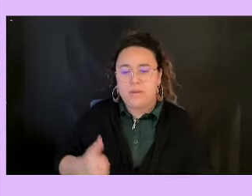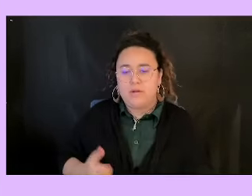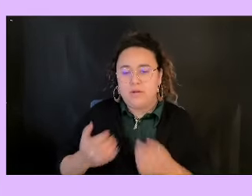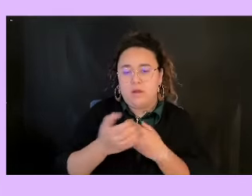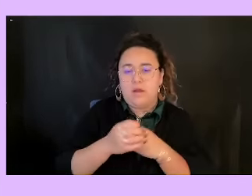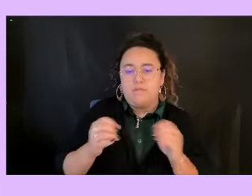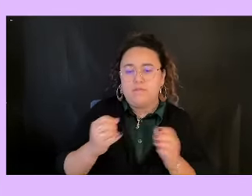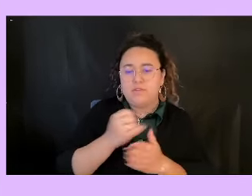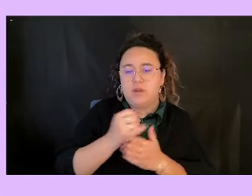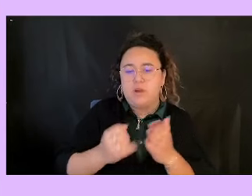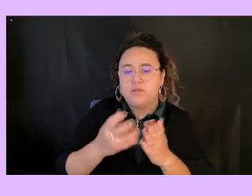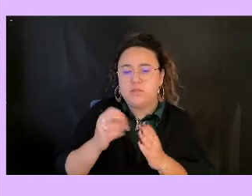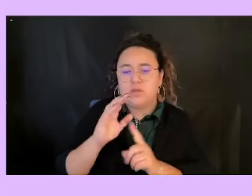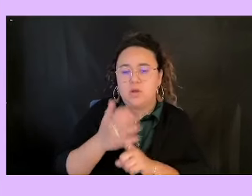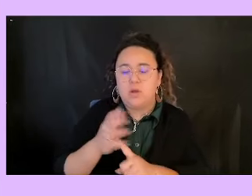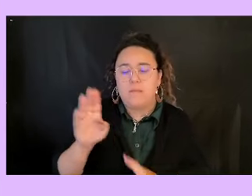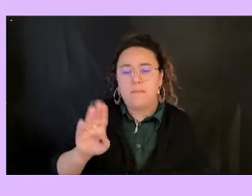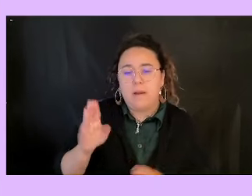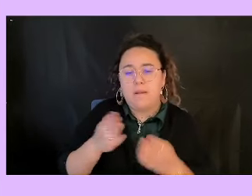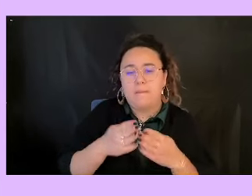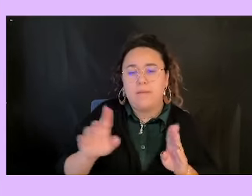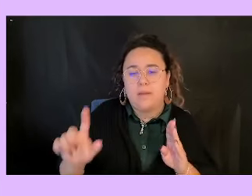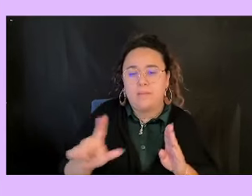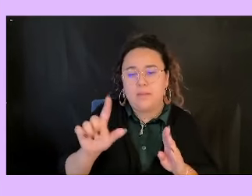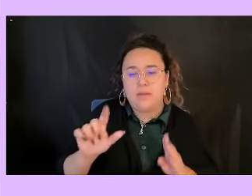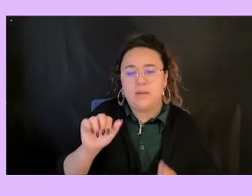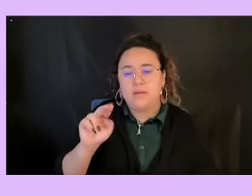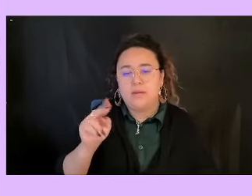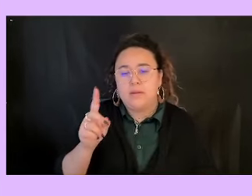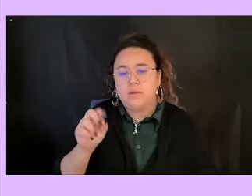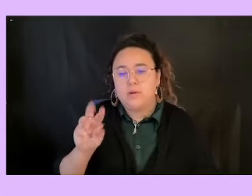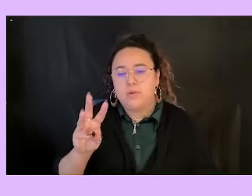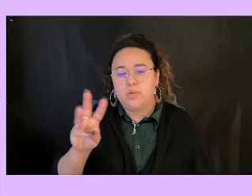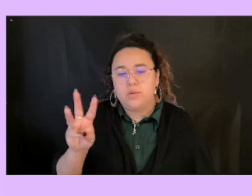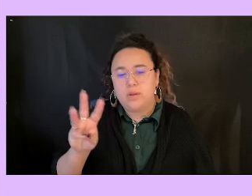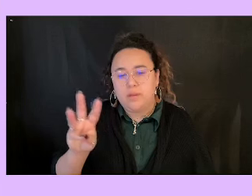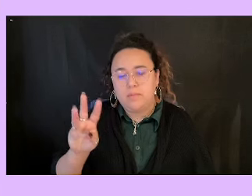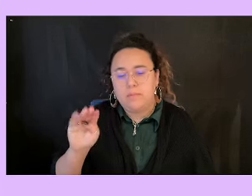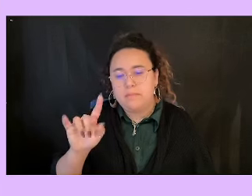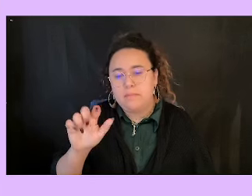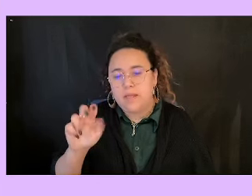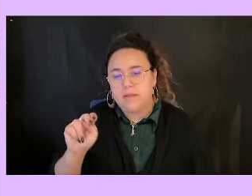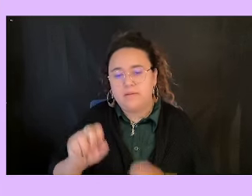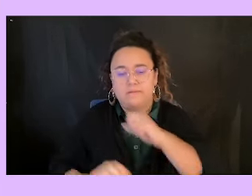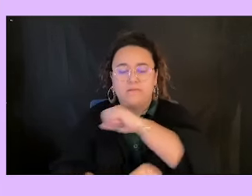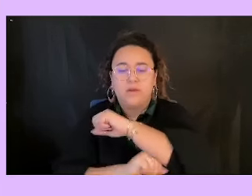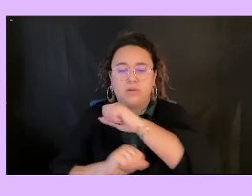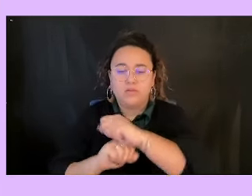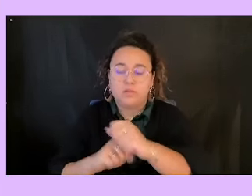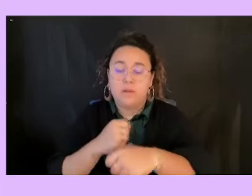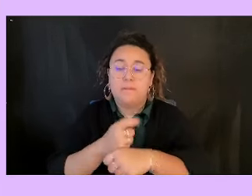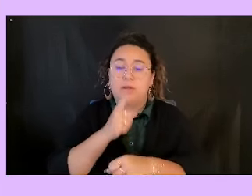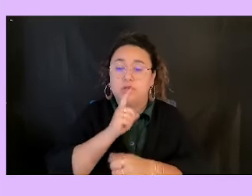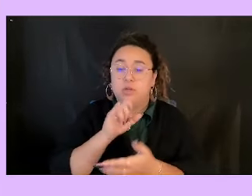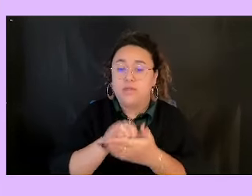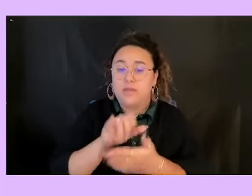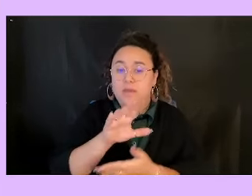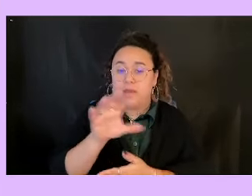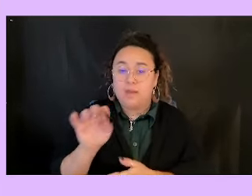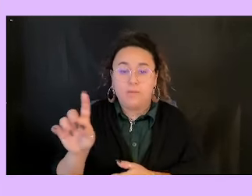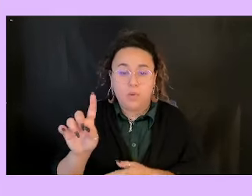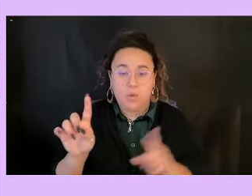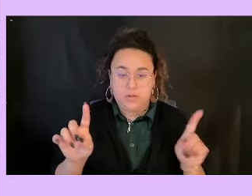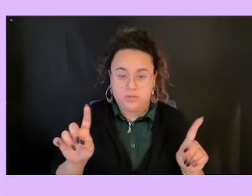the Boston Public Library, and the Andrew W. Mellon Foundation. That has ensured that Company One, which is now in